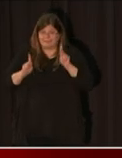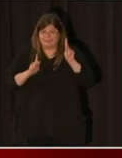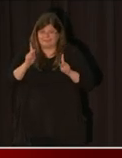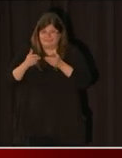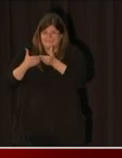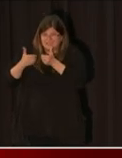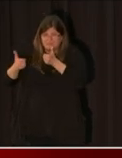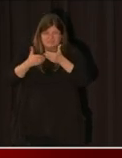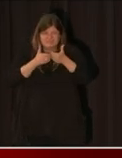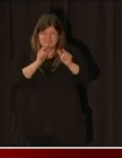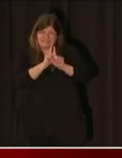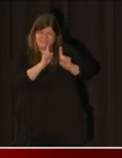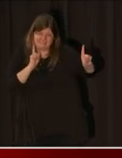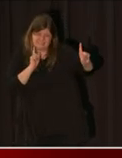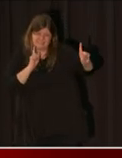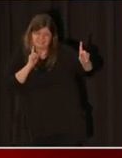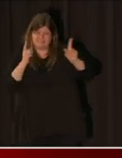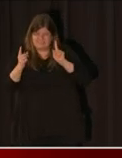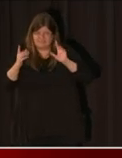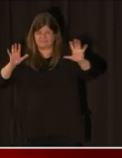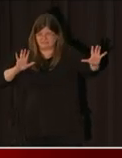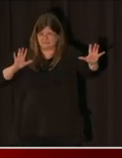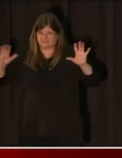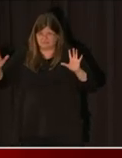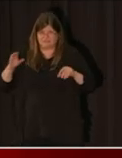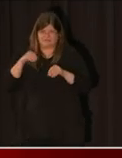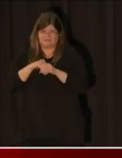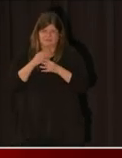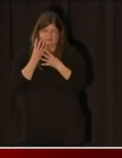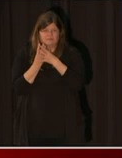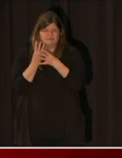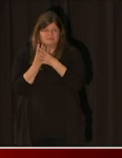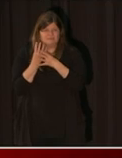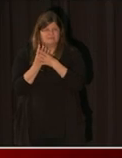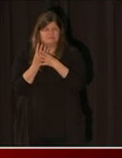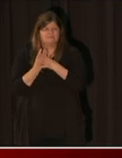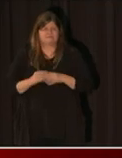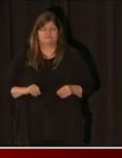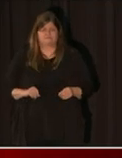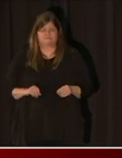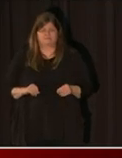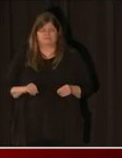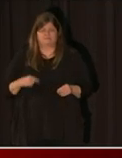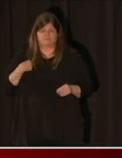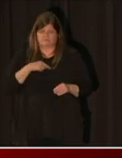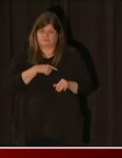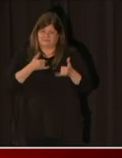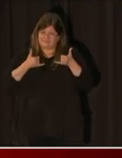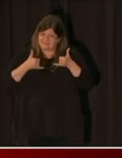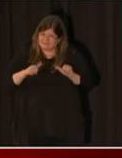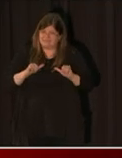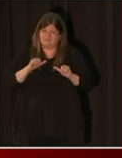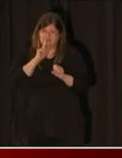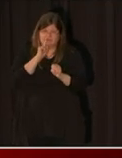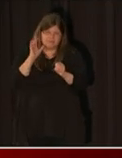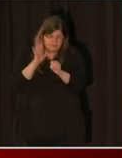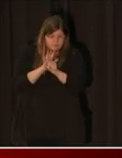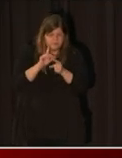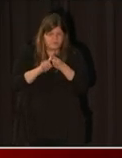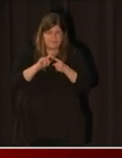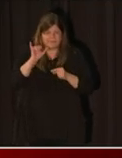distancing when they are out of their units. And we remain committed to those operations